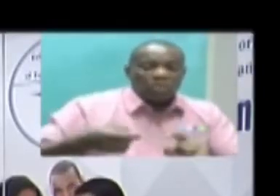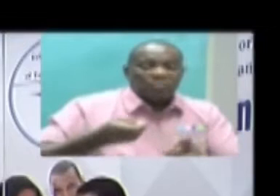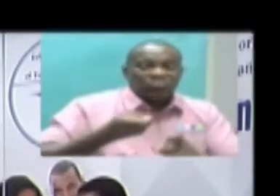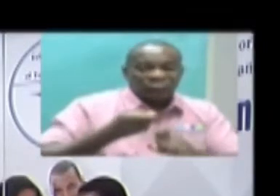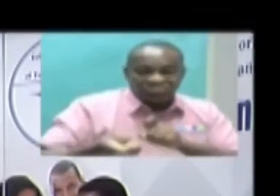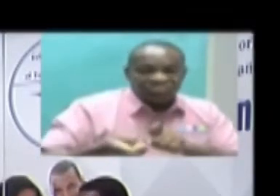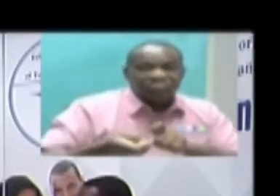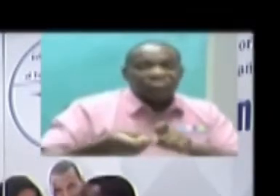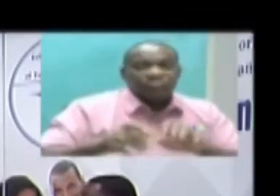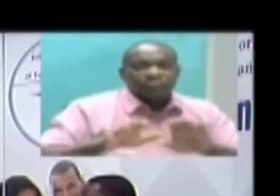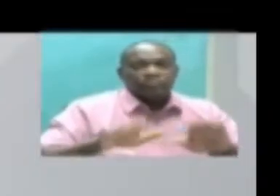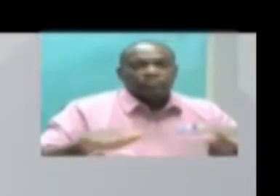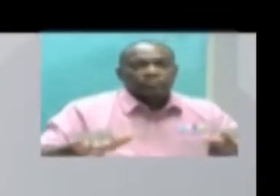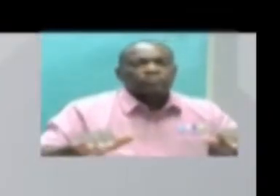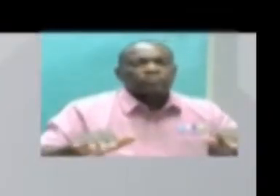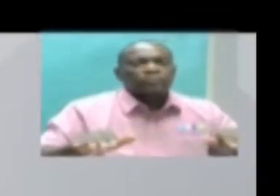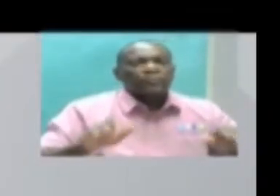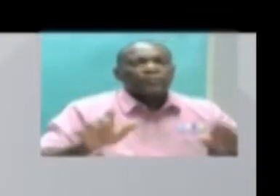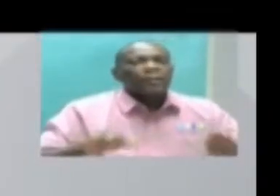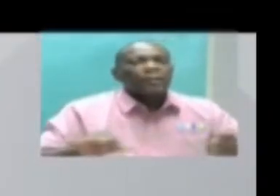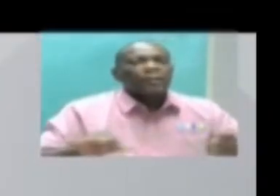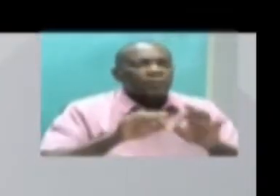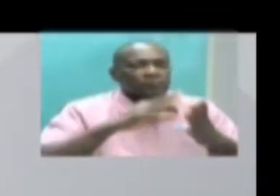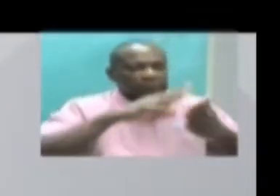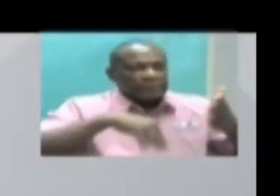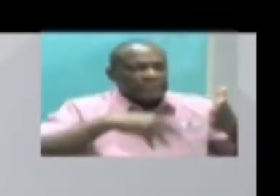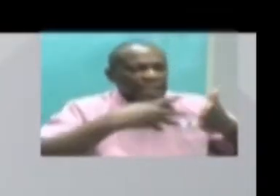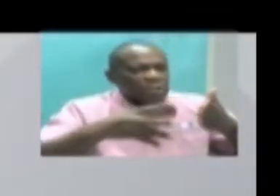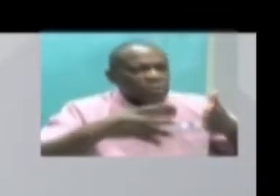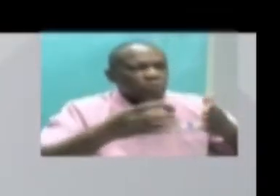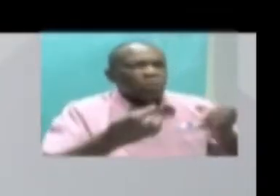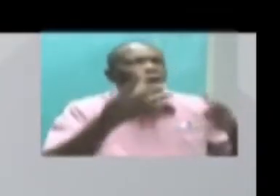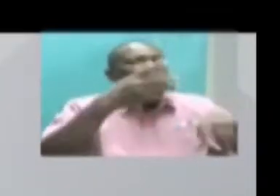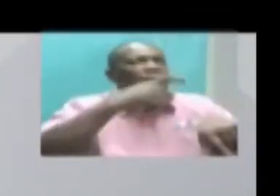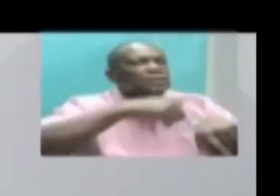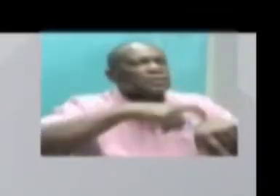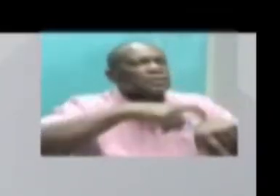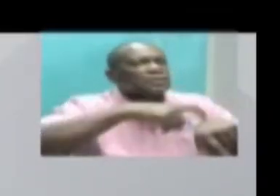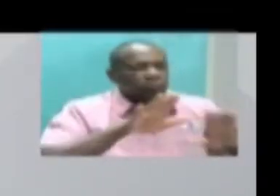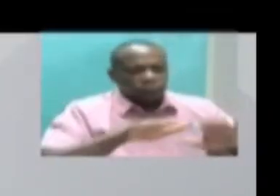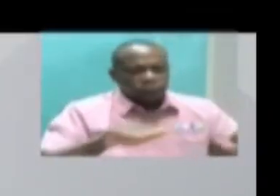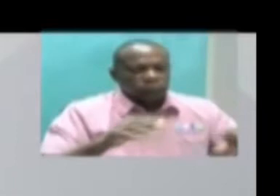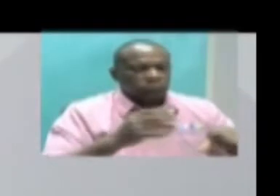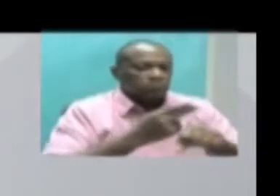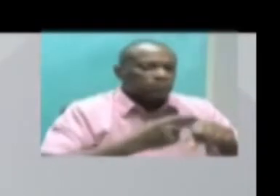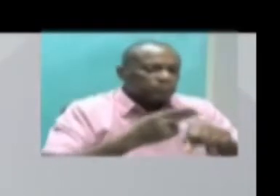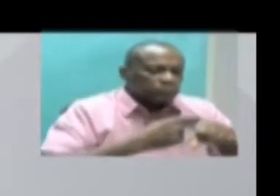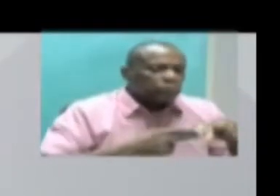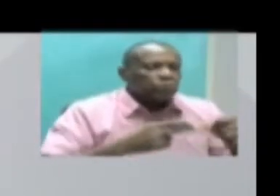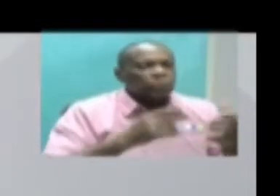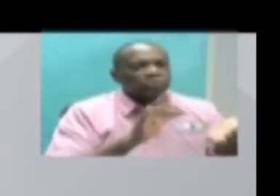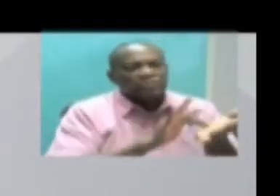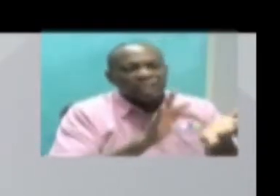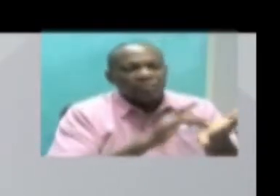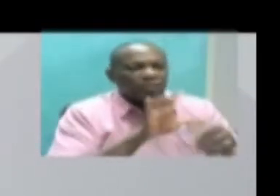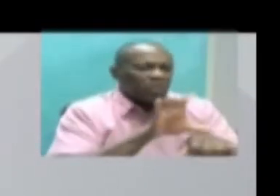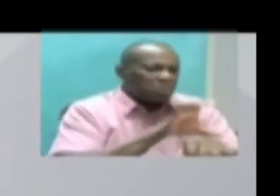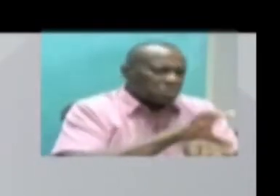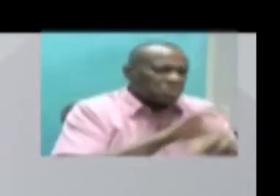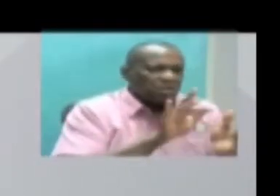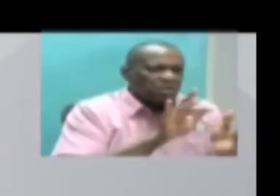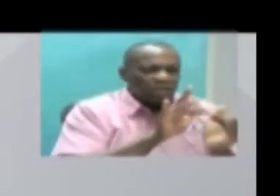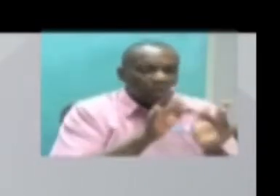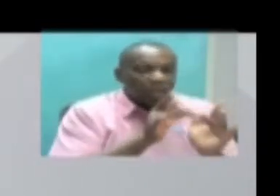devices. We want them to monitor what children are doing online. Now, one of the topics while we were discussing